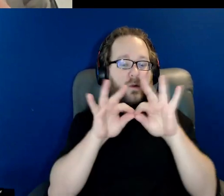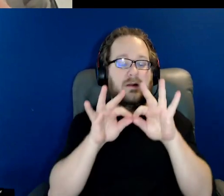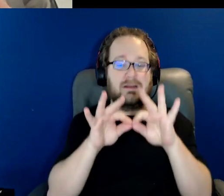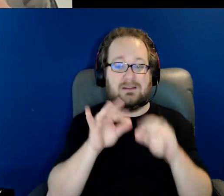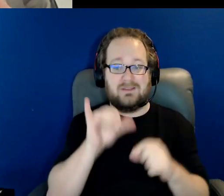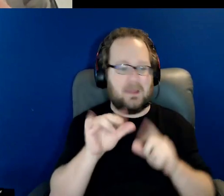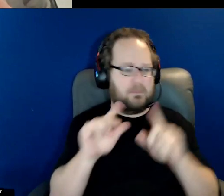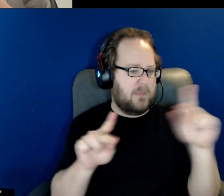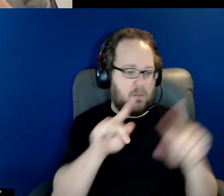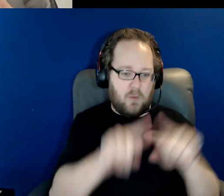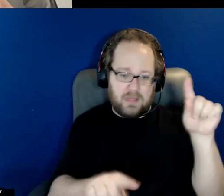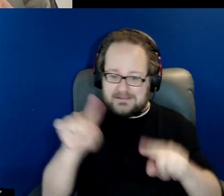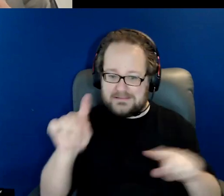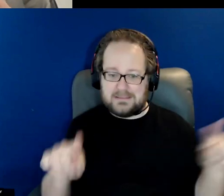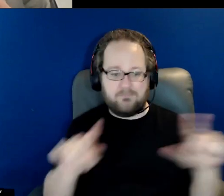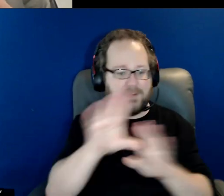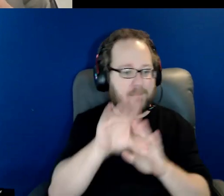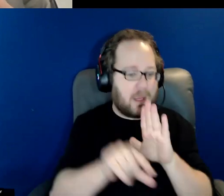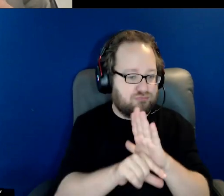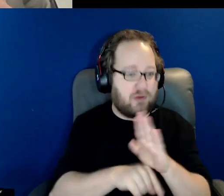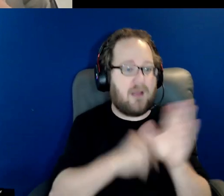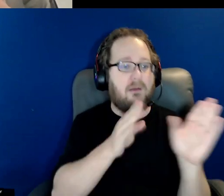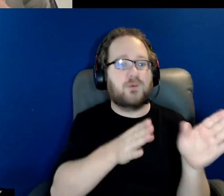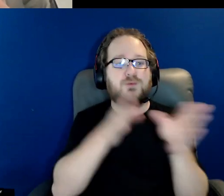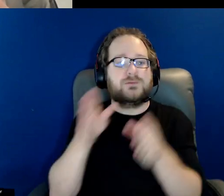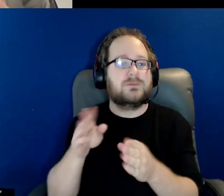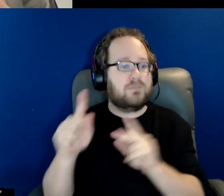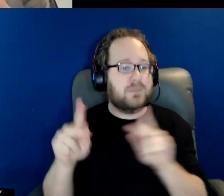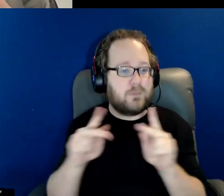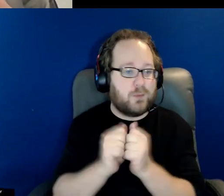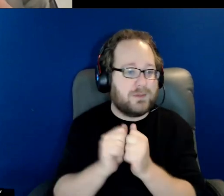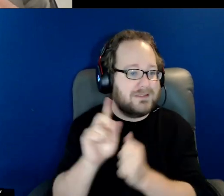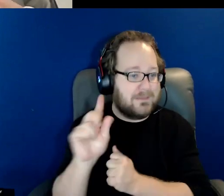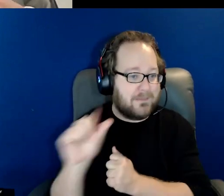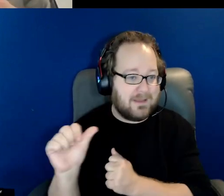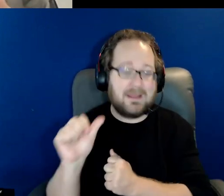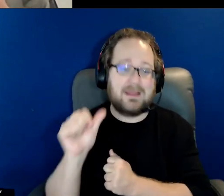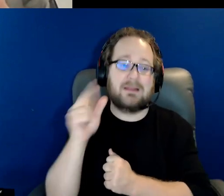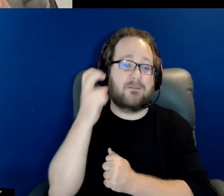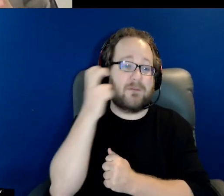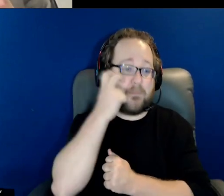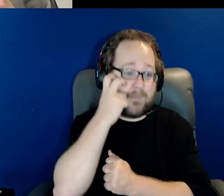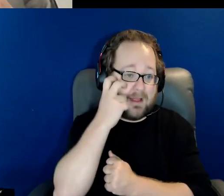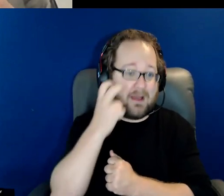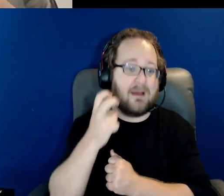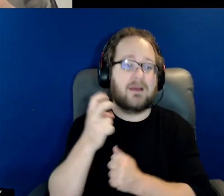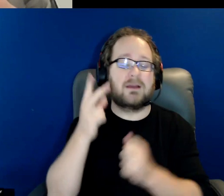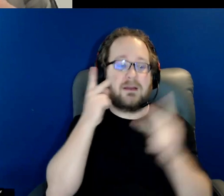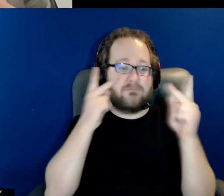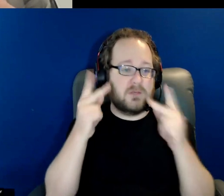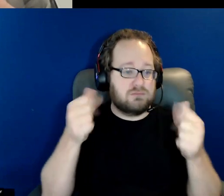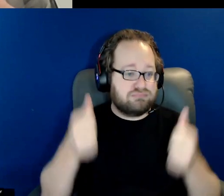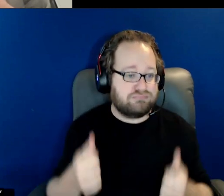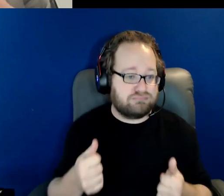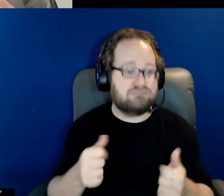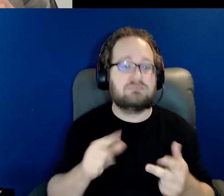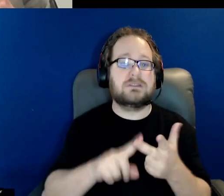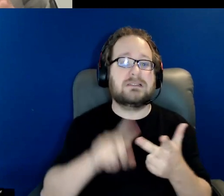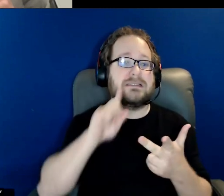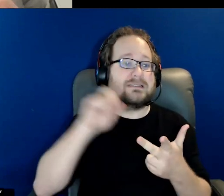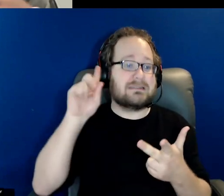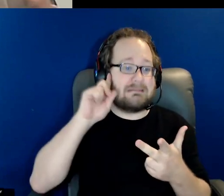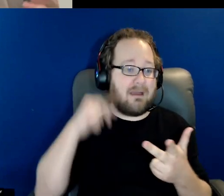who are people with disabilities, whether they are blind, visually impaired, deaf, have